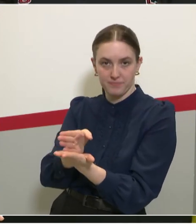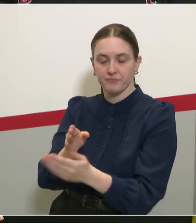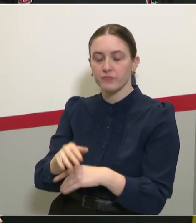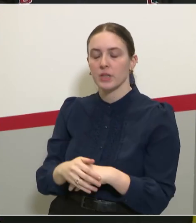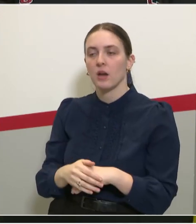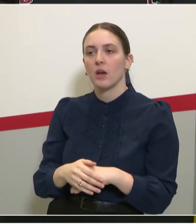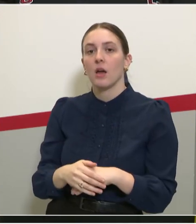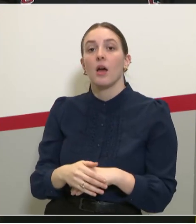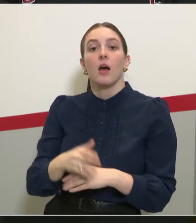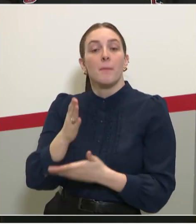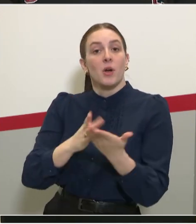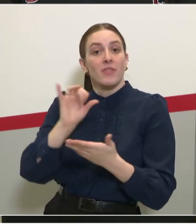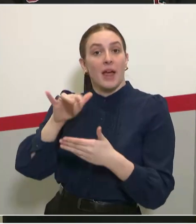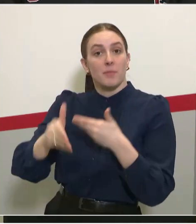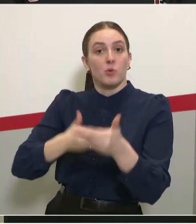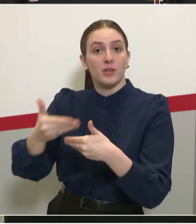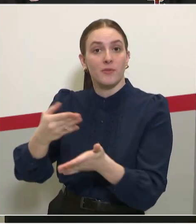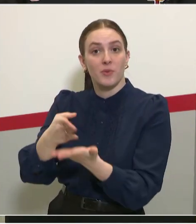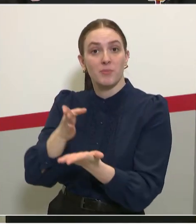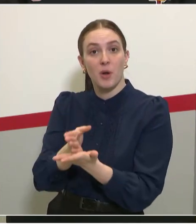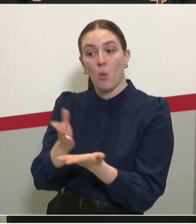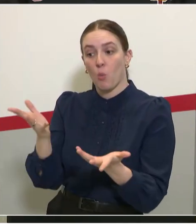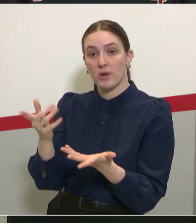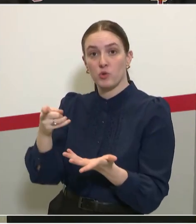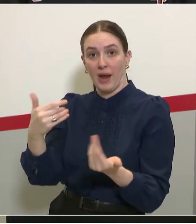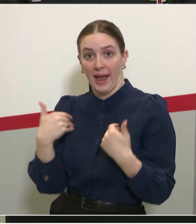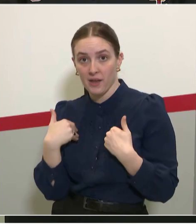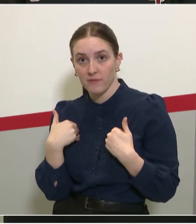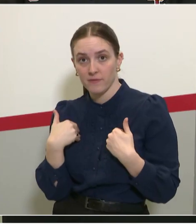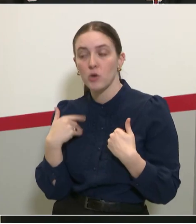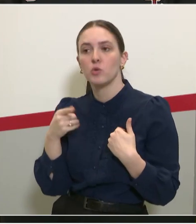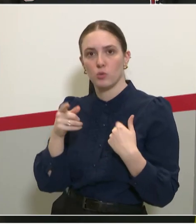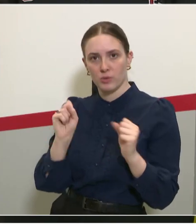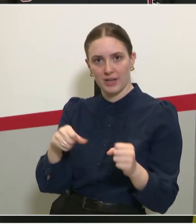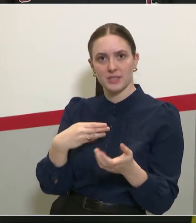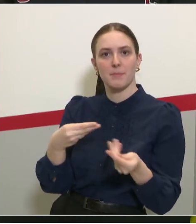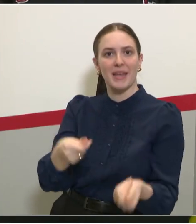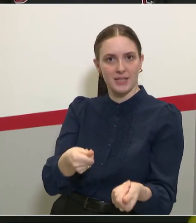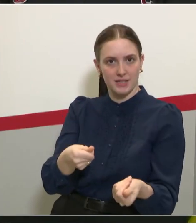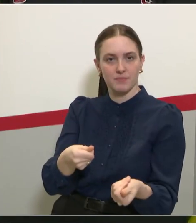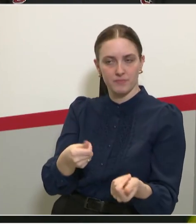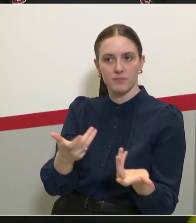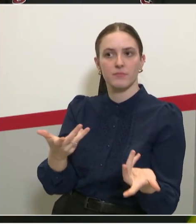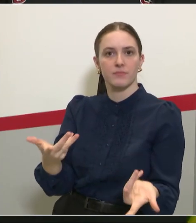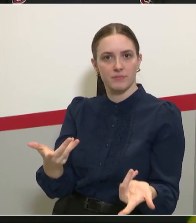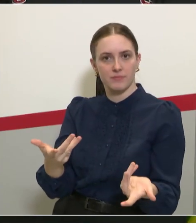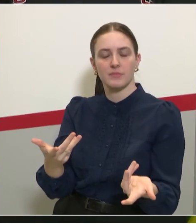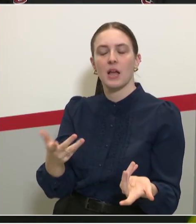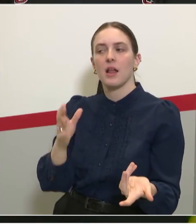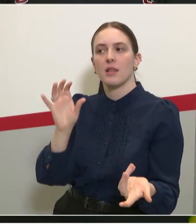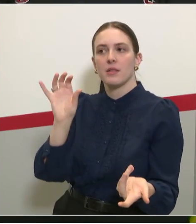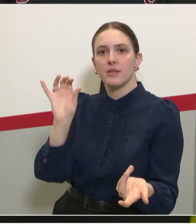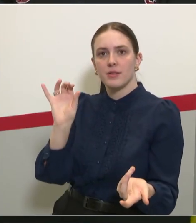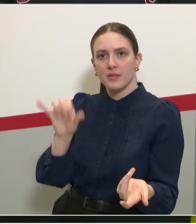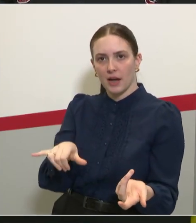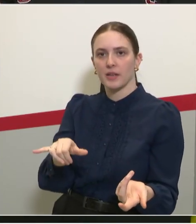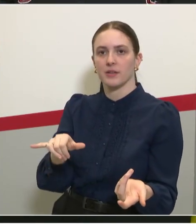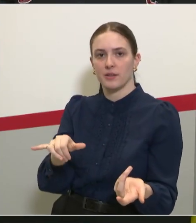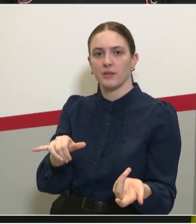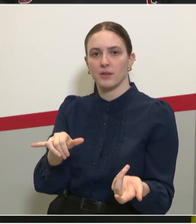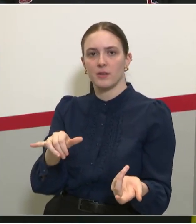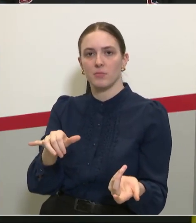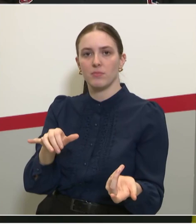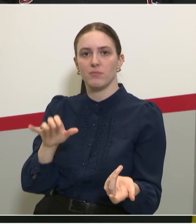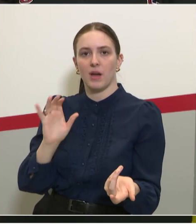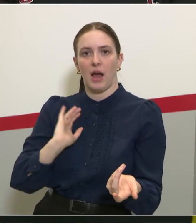process is you get to spend what you have. And that is the